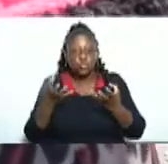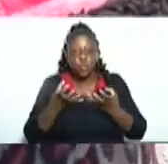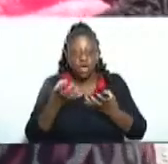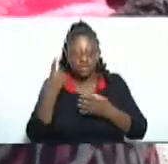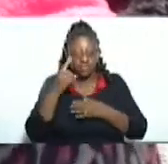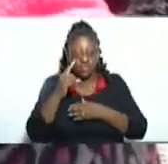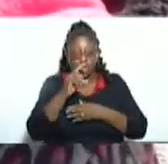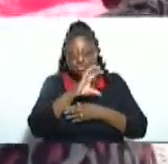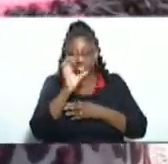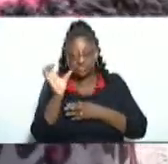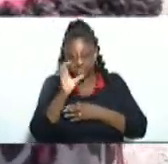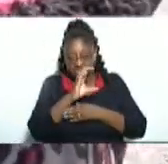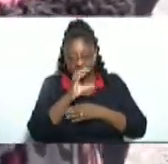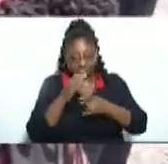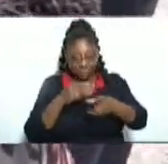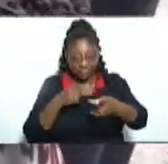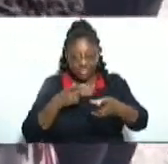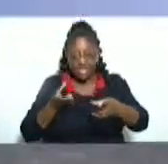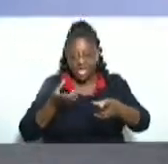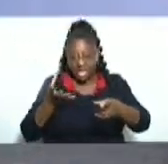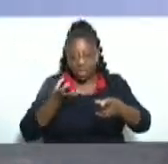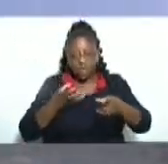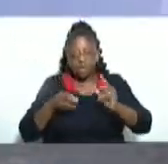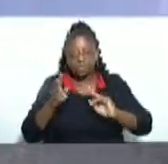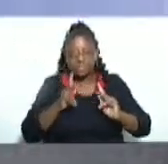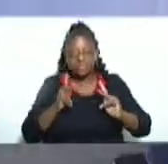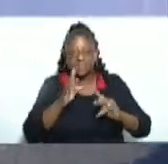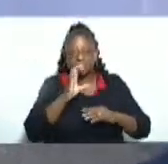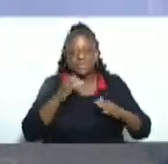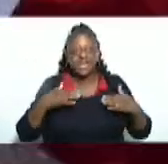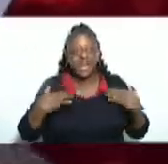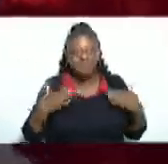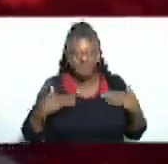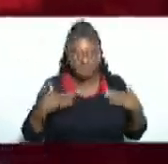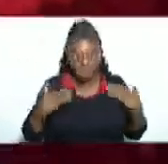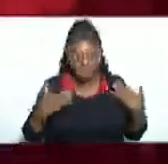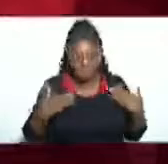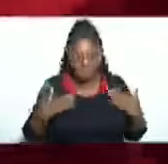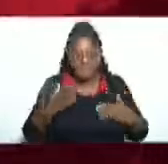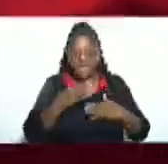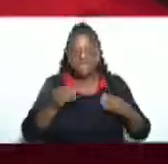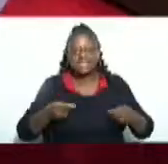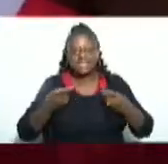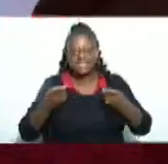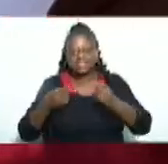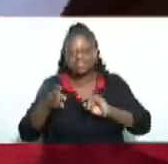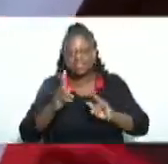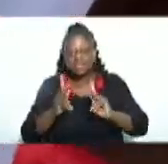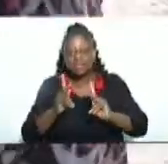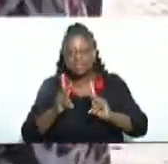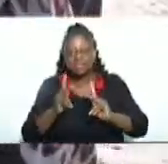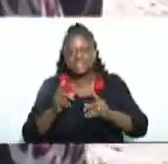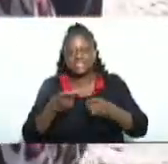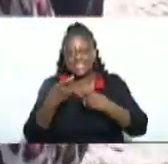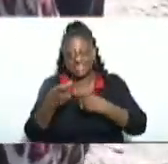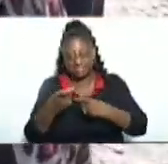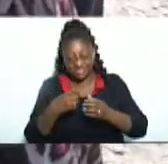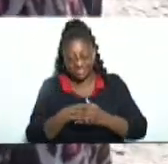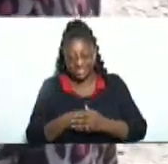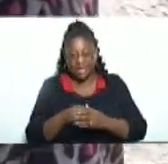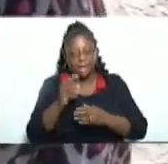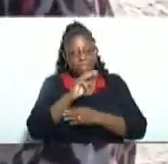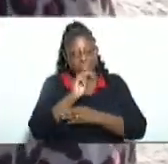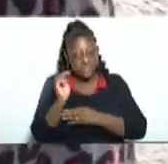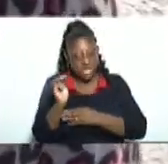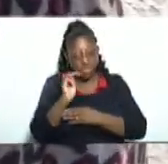looking forward for this Christmas. I look for people to be happy, and I give people gifts. Oh, that's so nice. Well, Merry